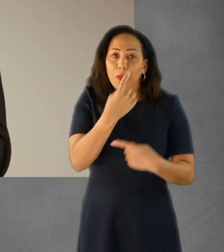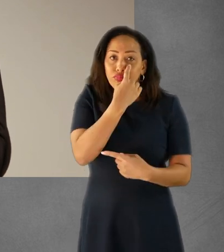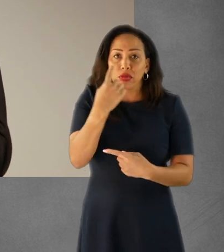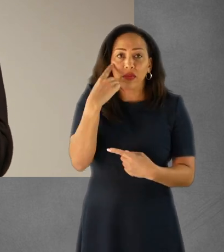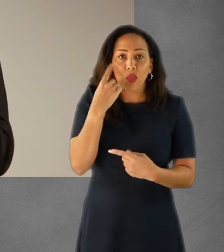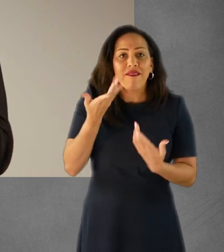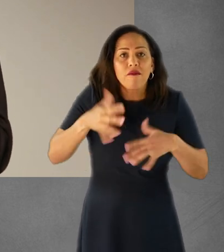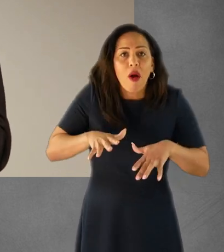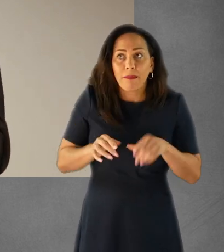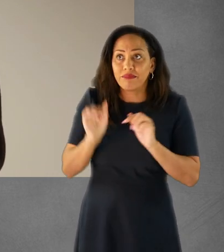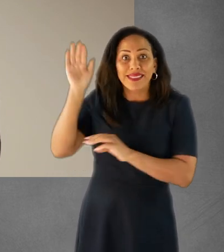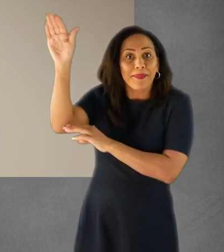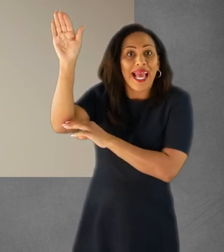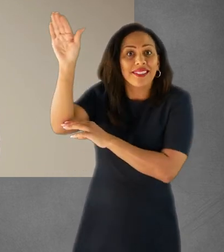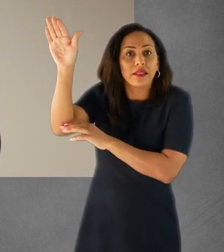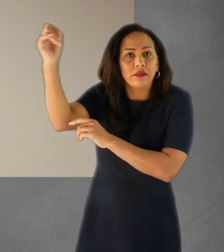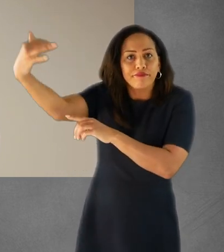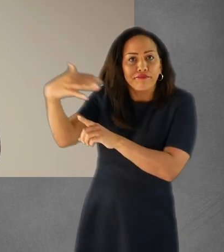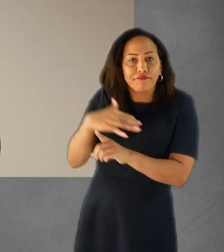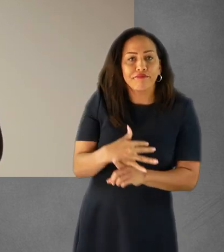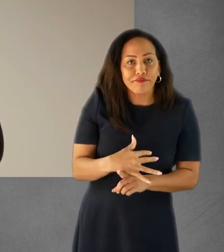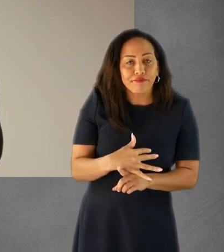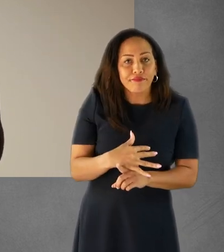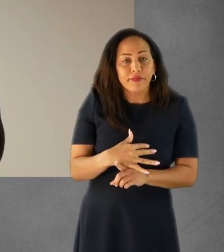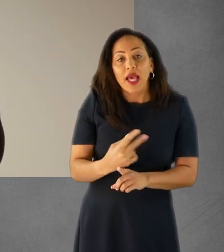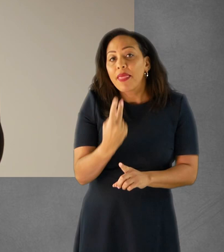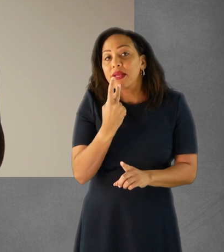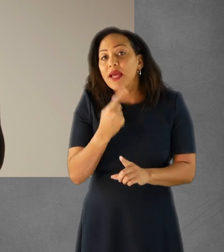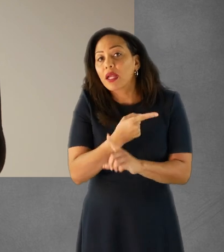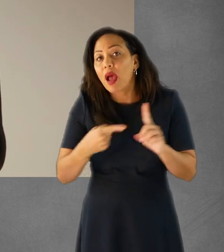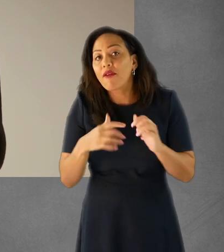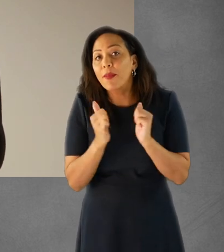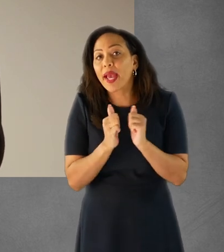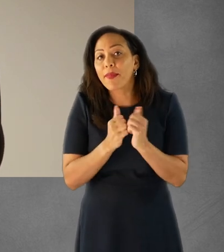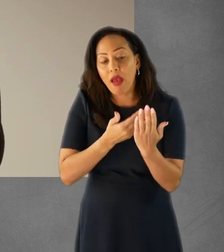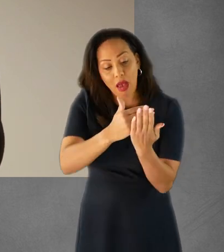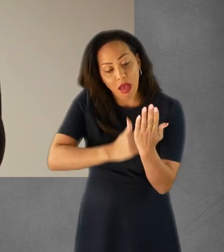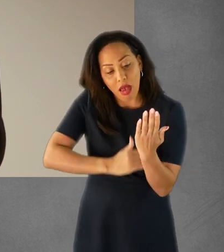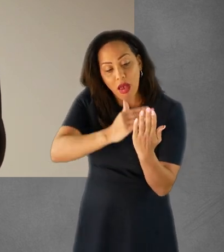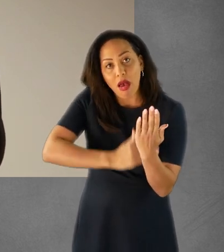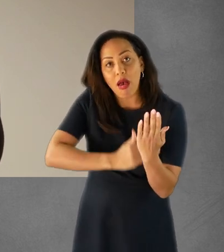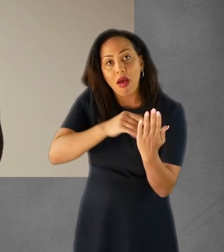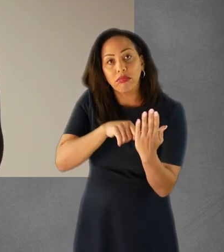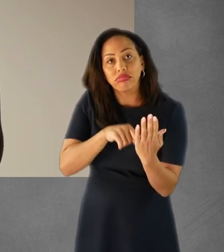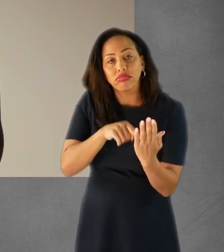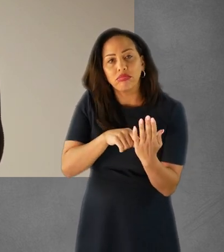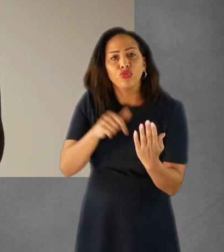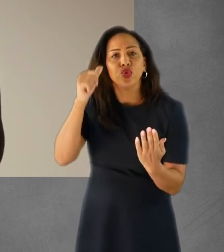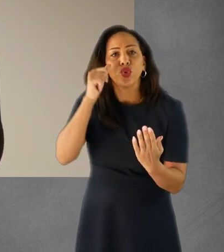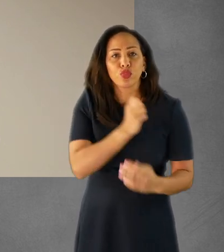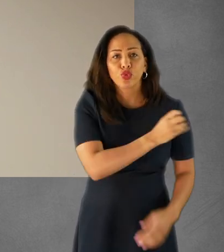extraterrestrial. And specifically then, in the later half of the paper, it goes on to talk about how the